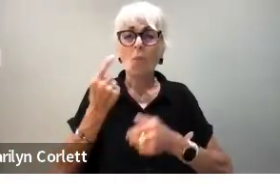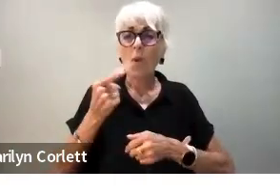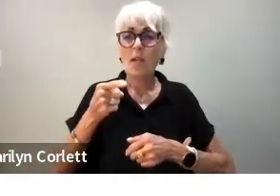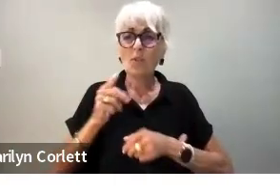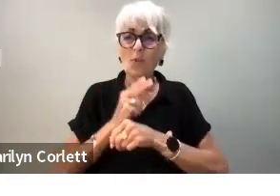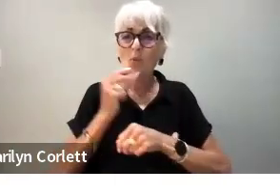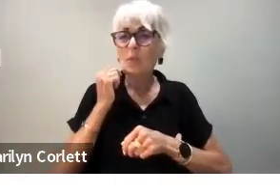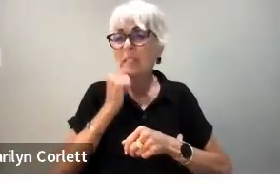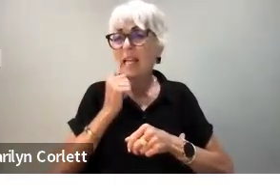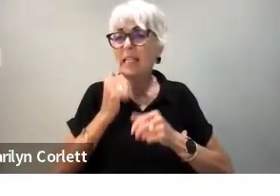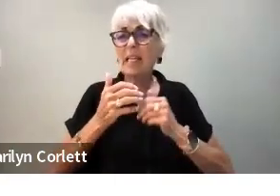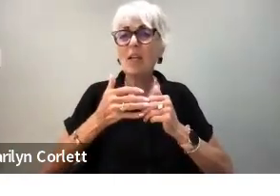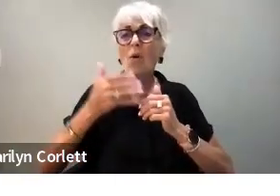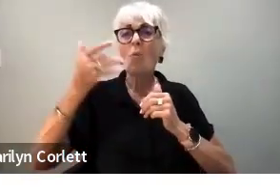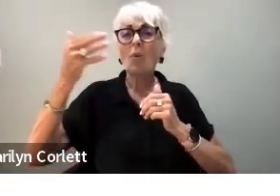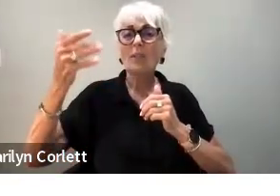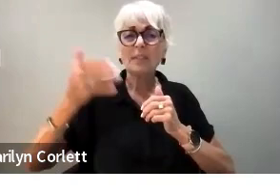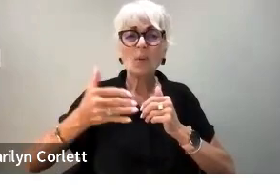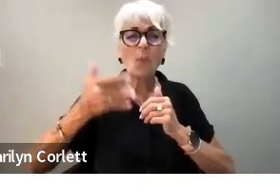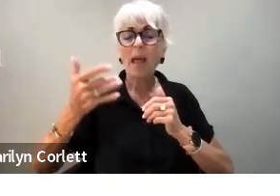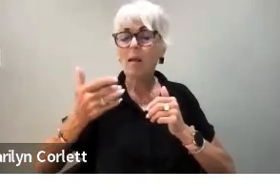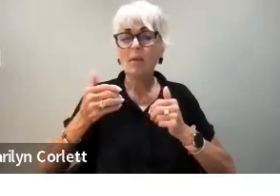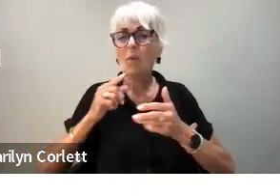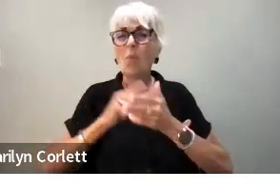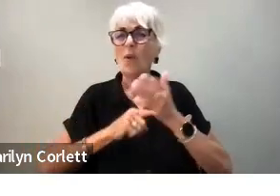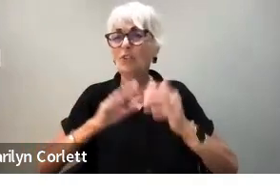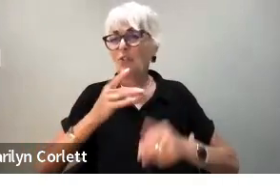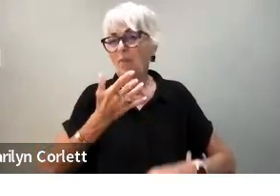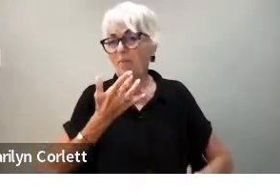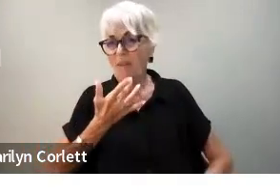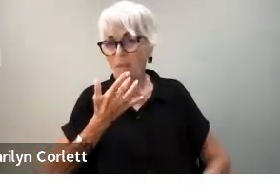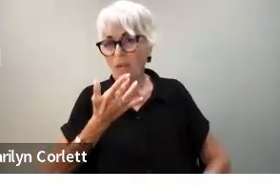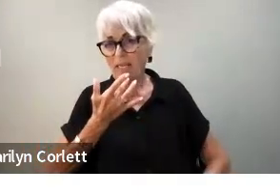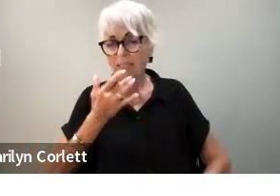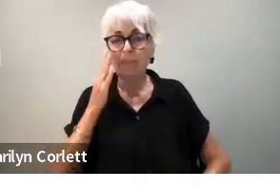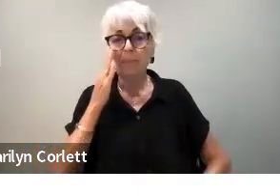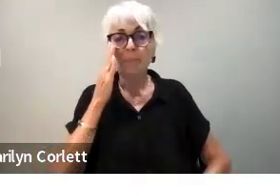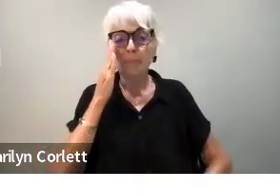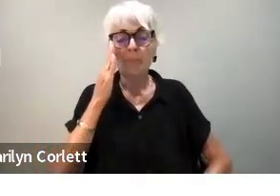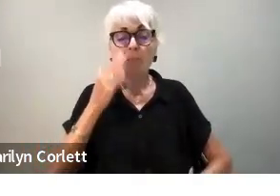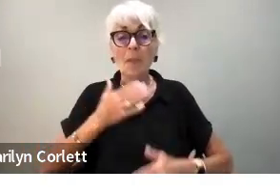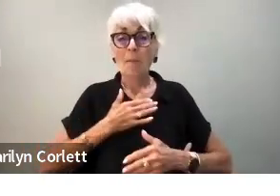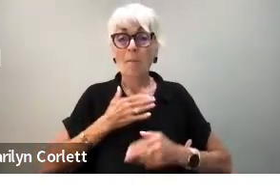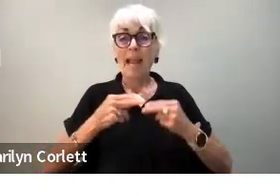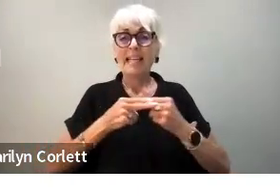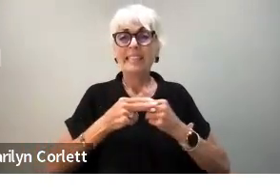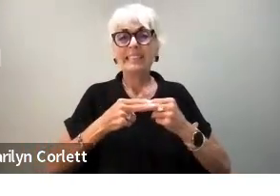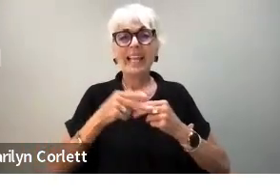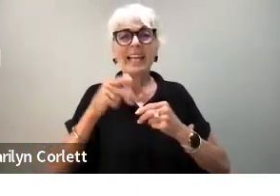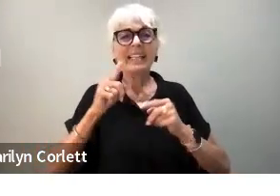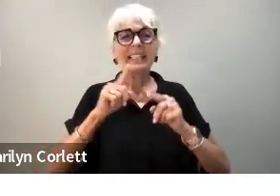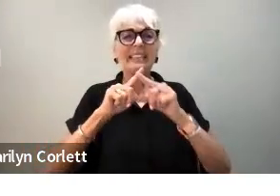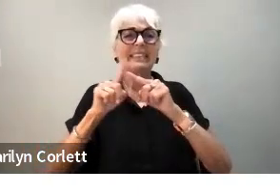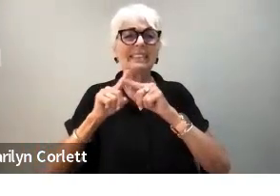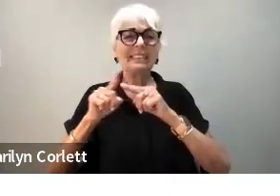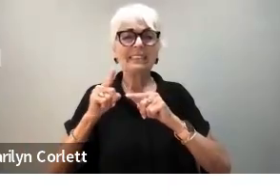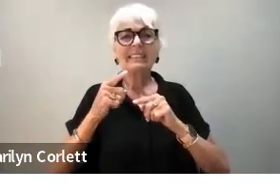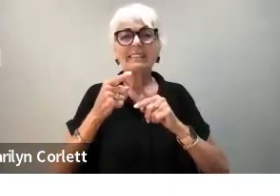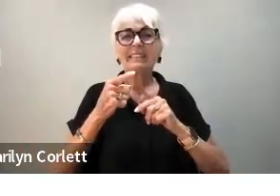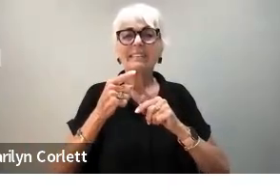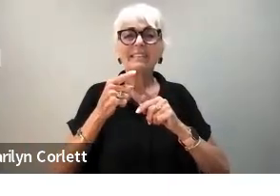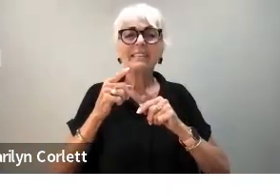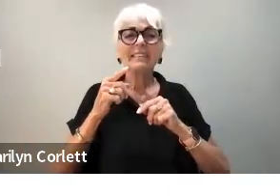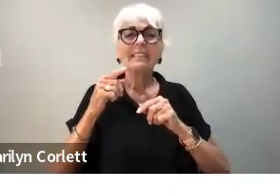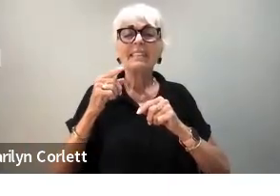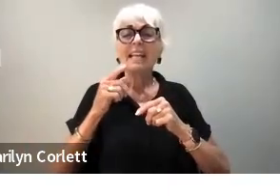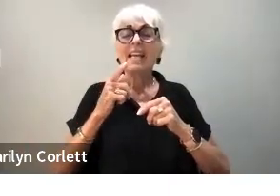use every once in a while. Just what's your favorite piece? I have on my slide, this is kind of a collaborative of a lot of the